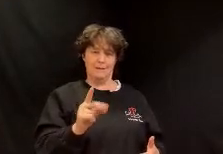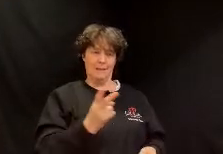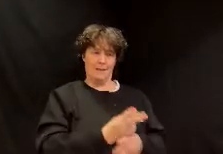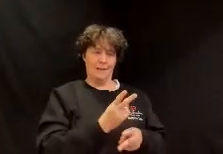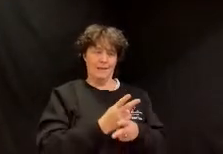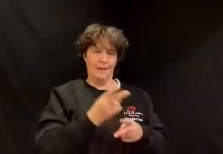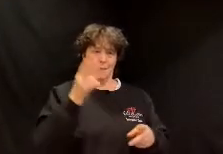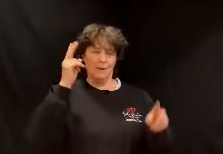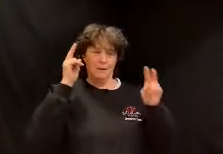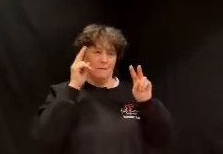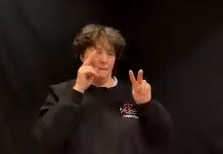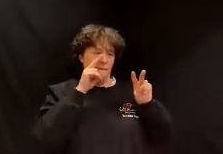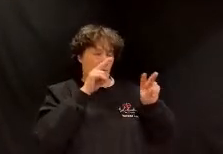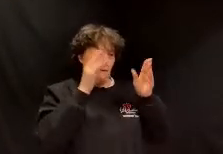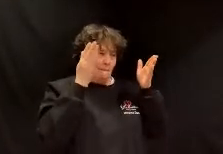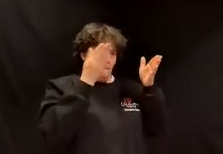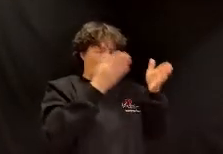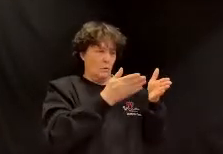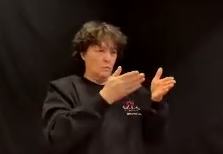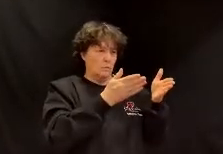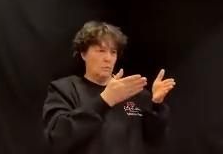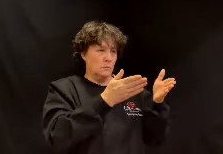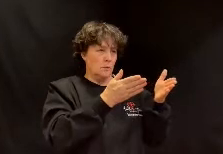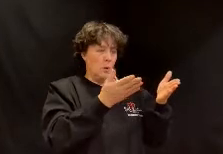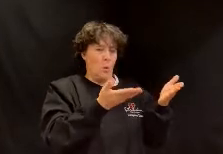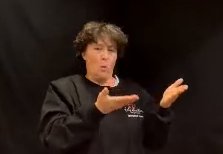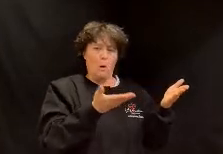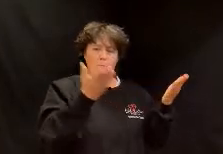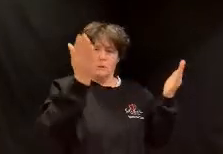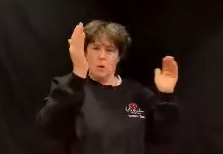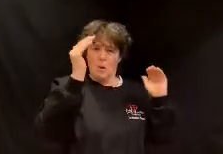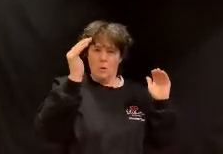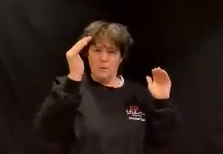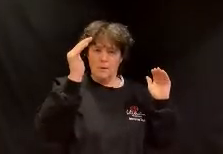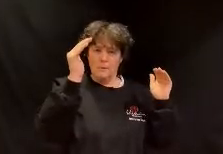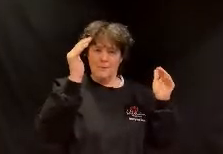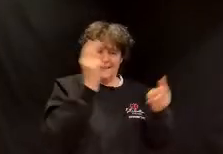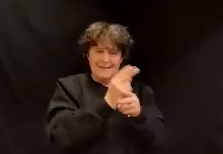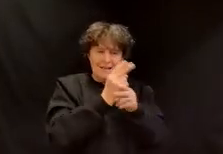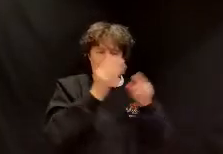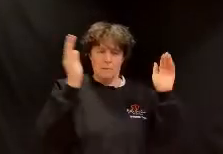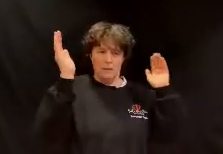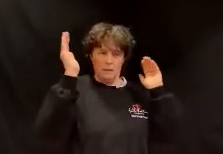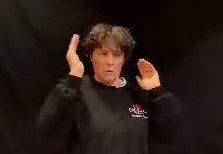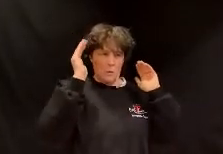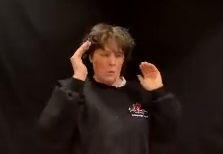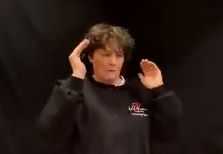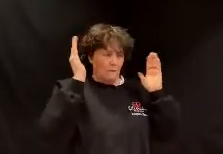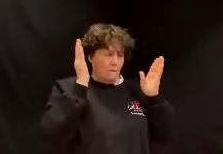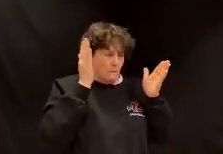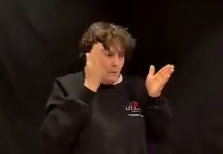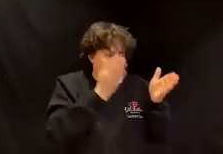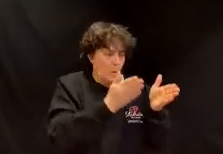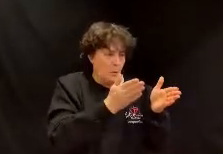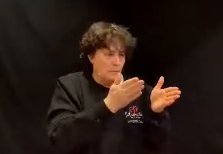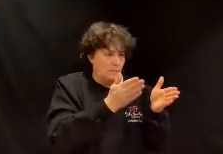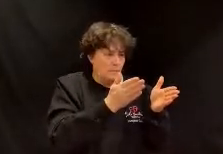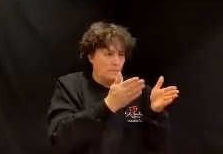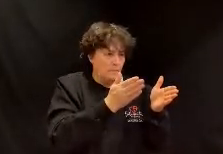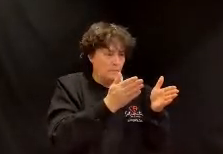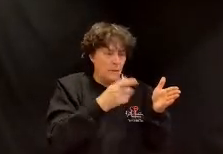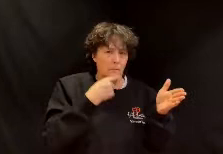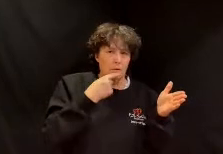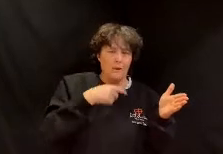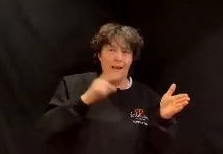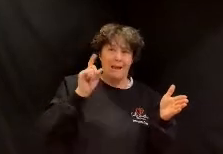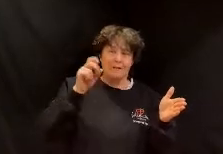focus on what was spoken. He kept his focus on what was spoken. We have to hear the